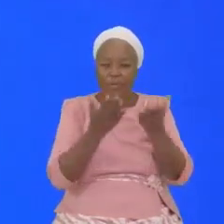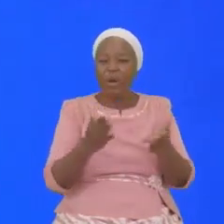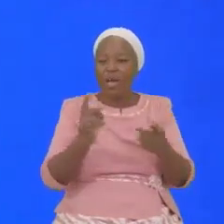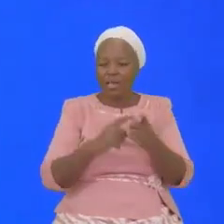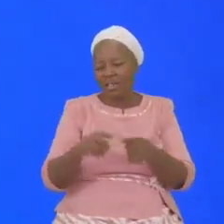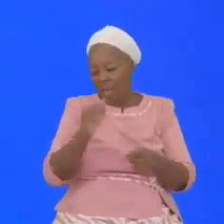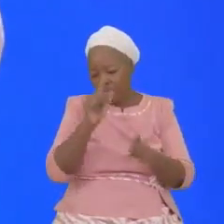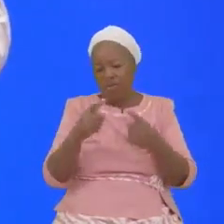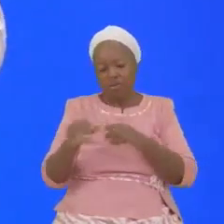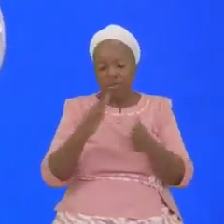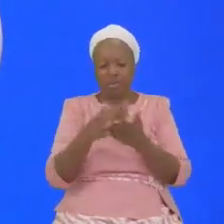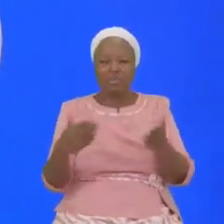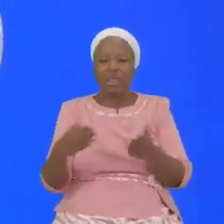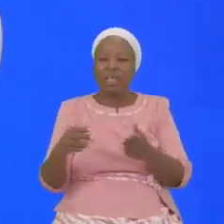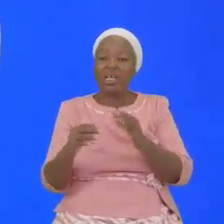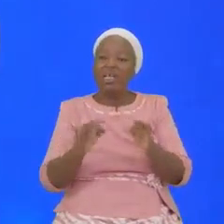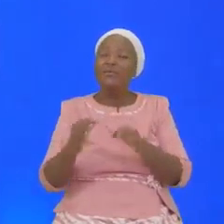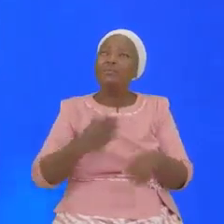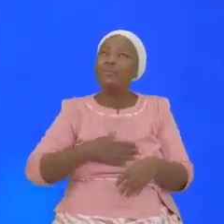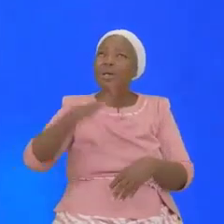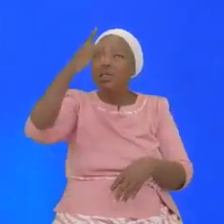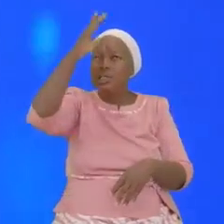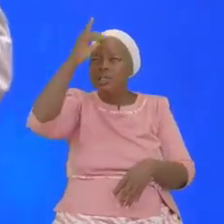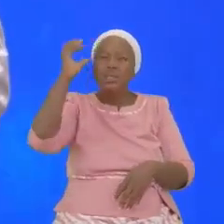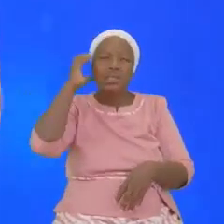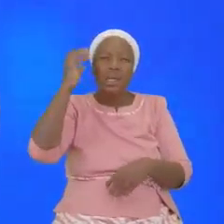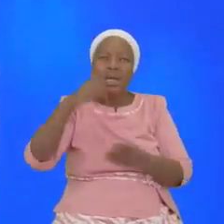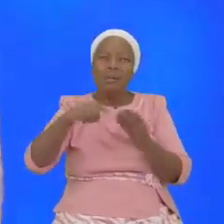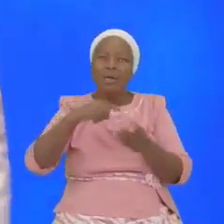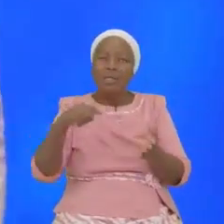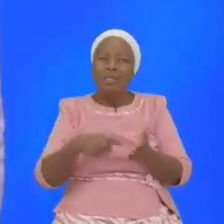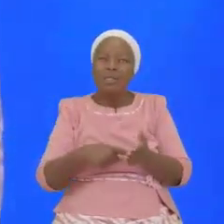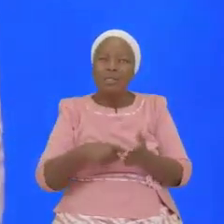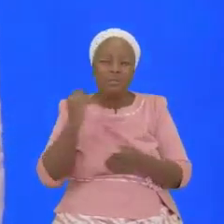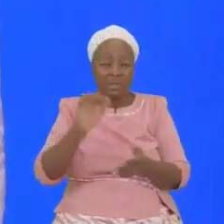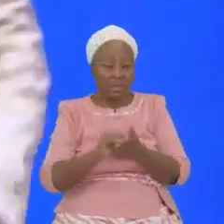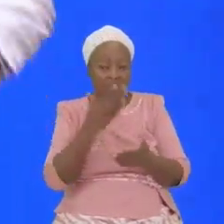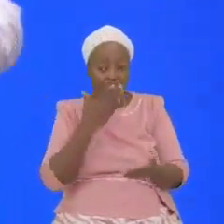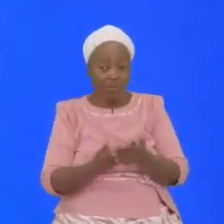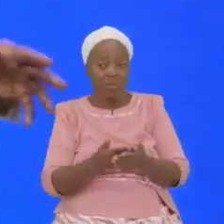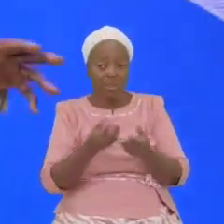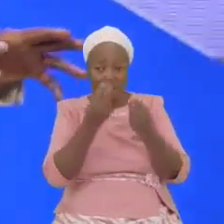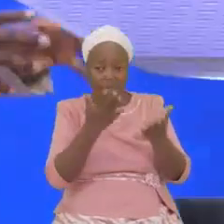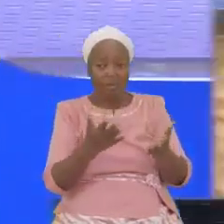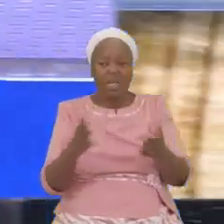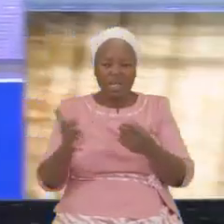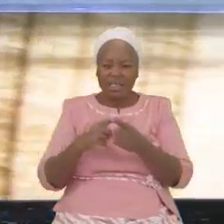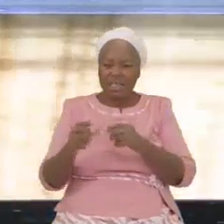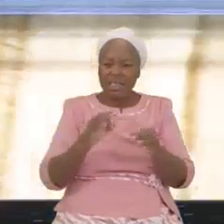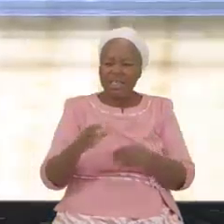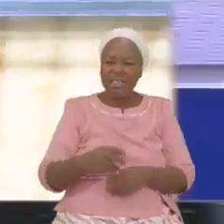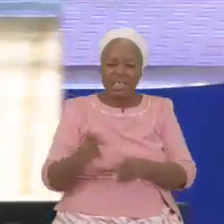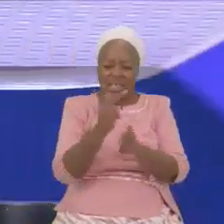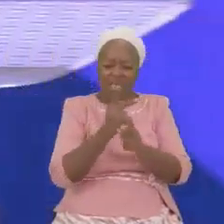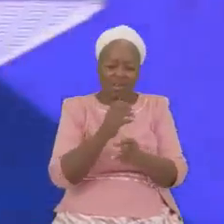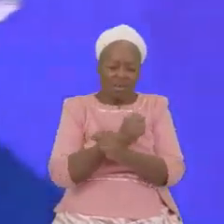going to do something. If my daddy hears about that, will that be a good report? If caring, loving